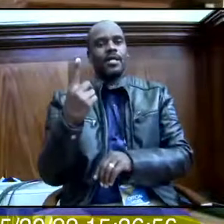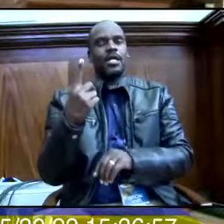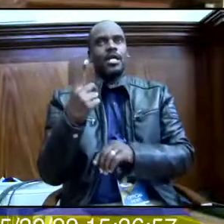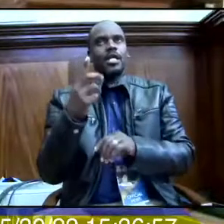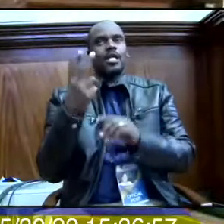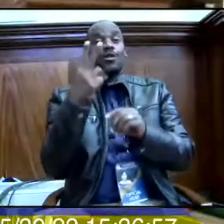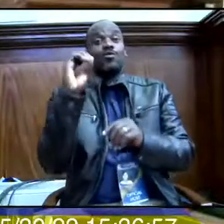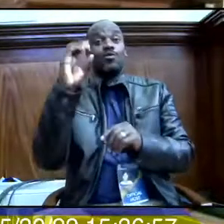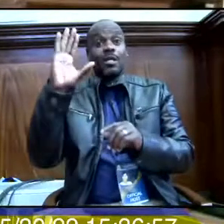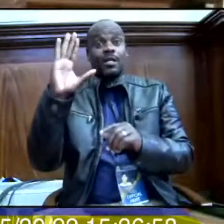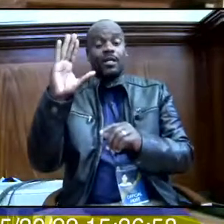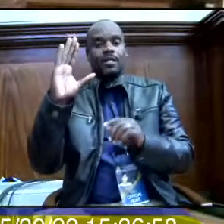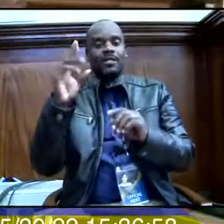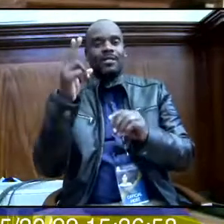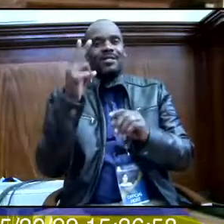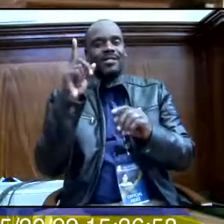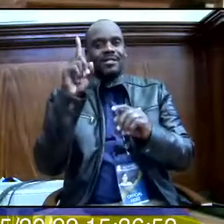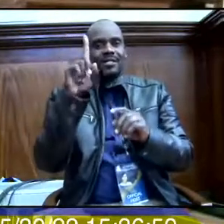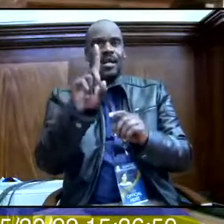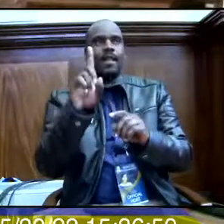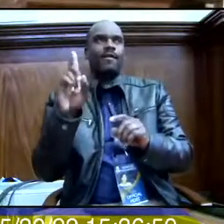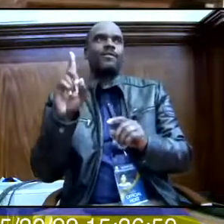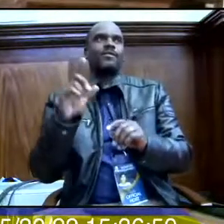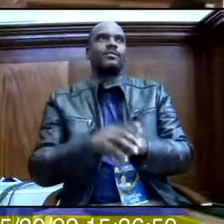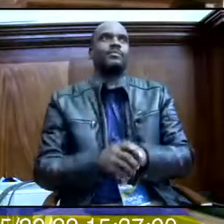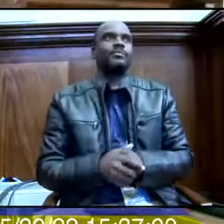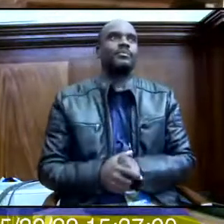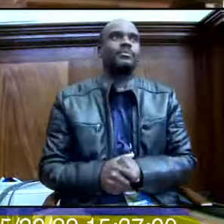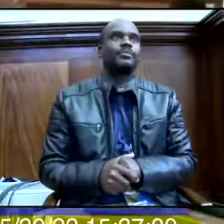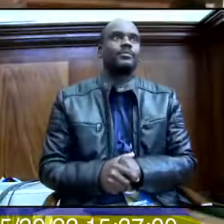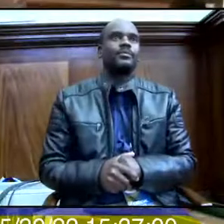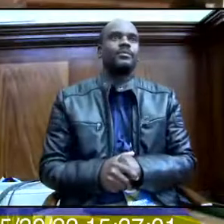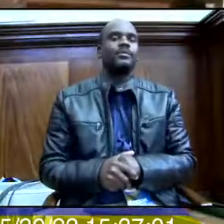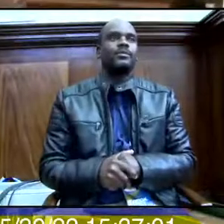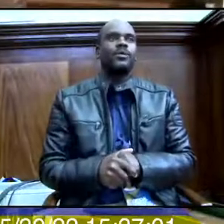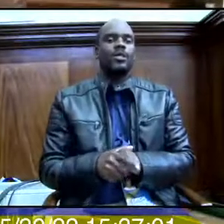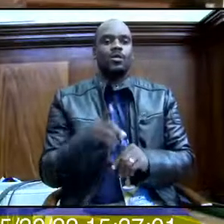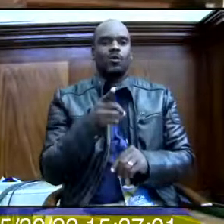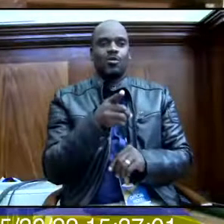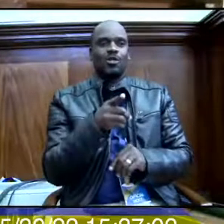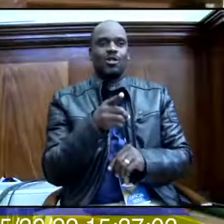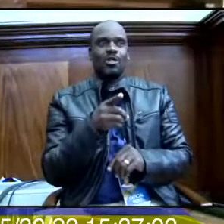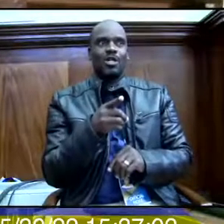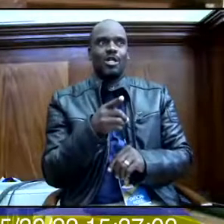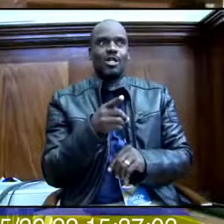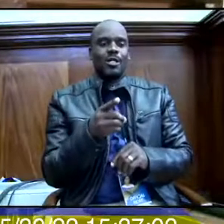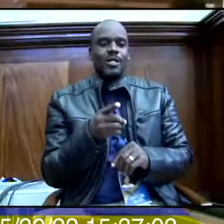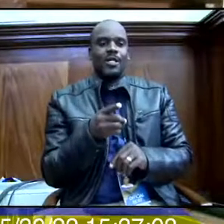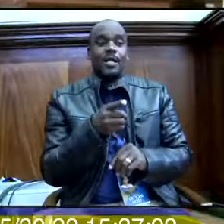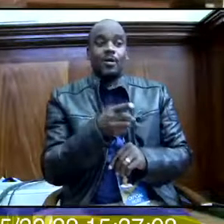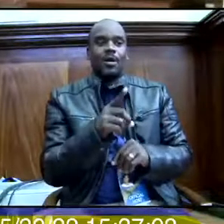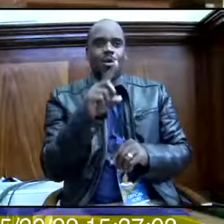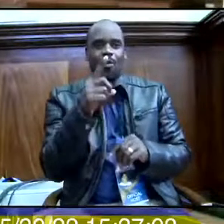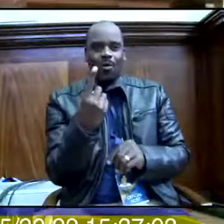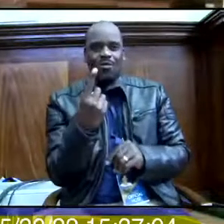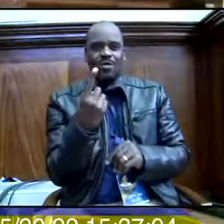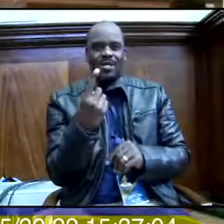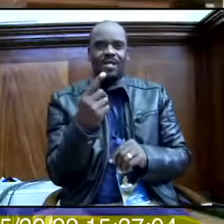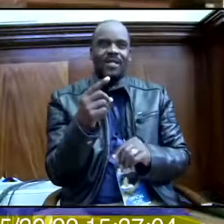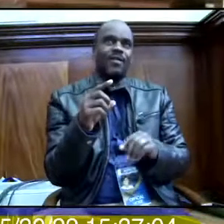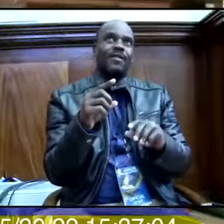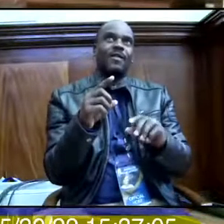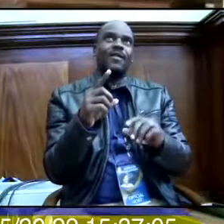fund found in 2018 that among countries with reliable data only five had more